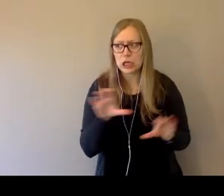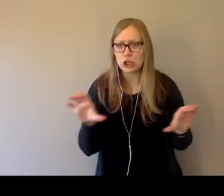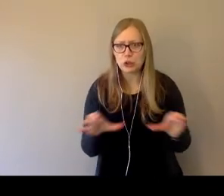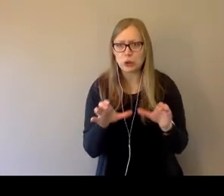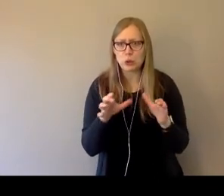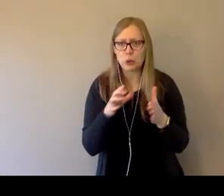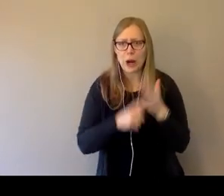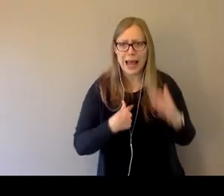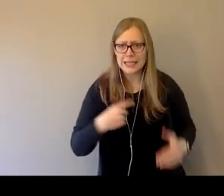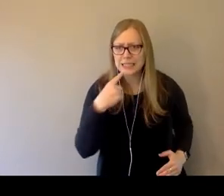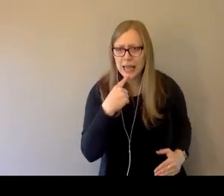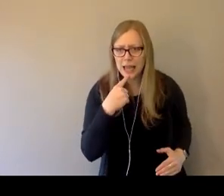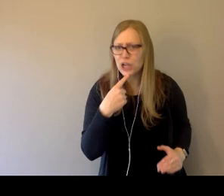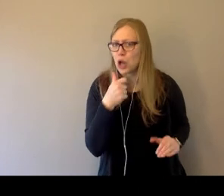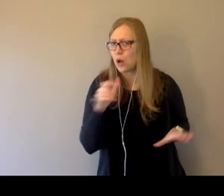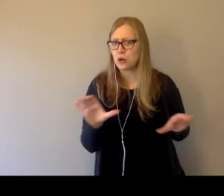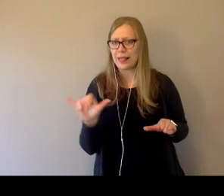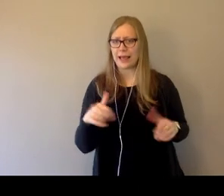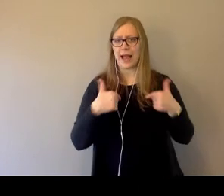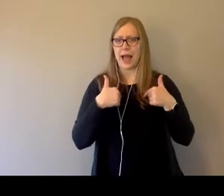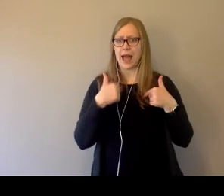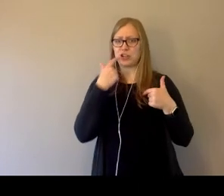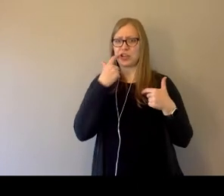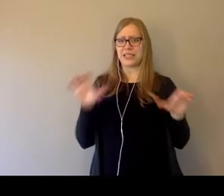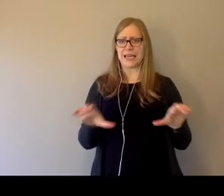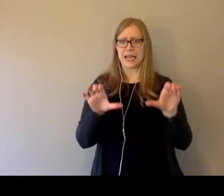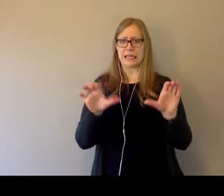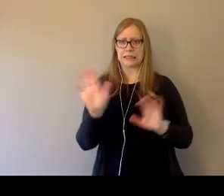is triangle DEF.